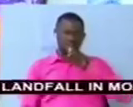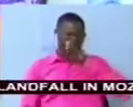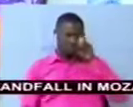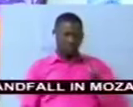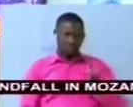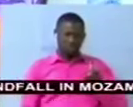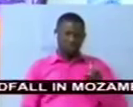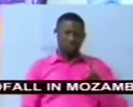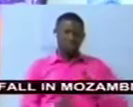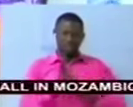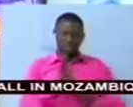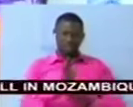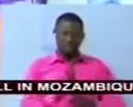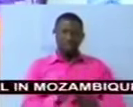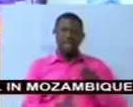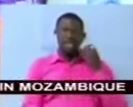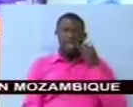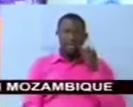If